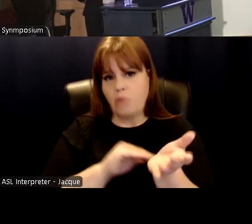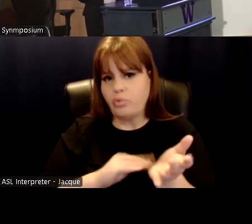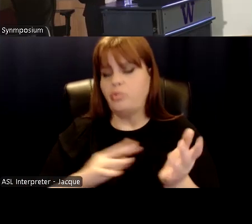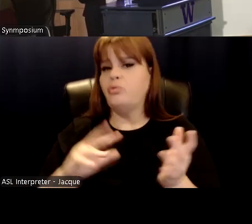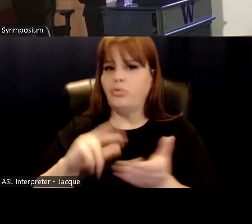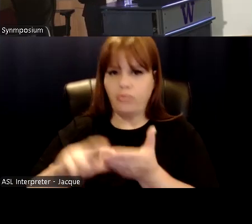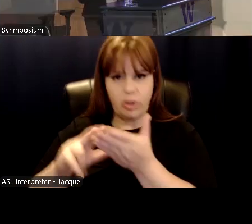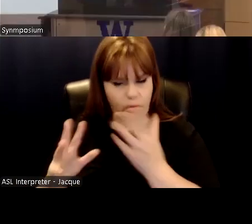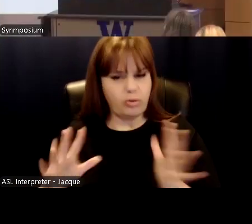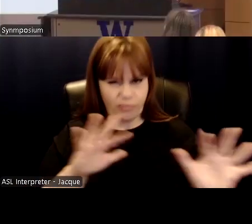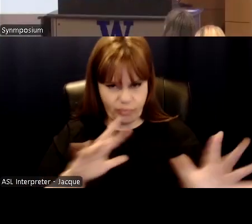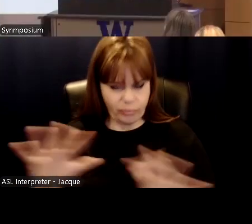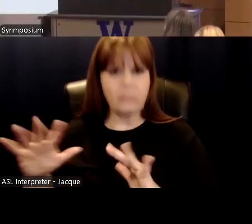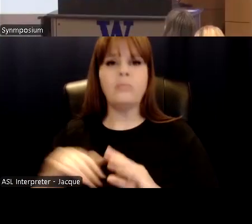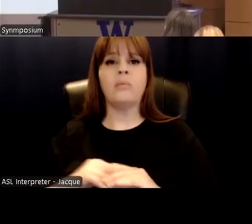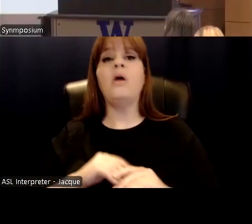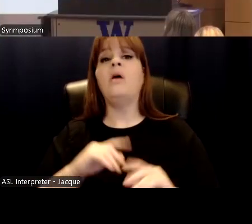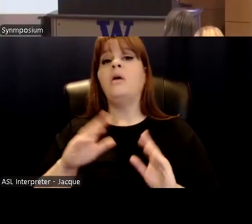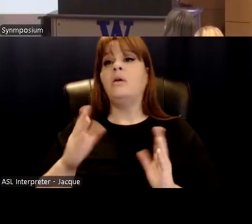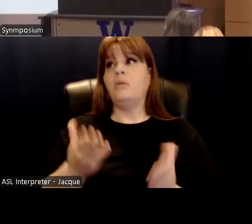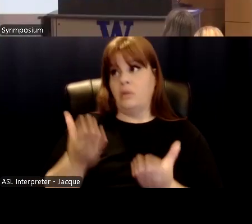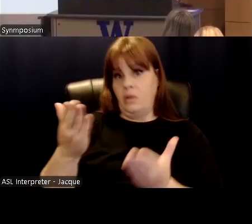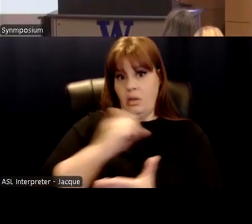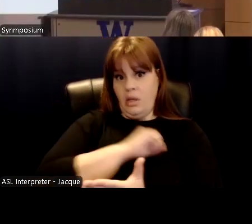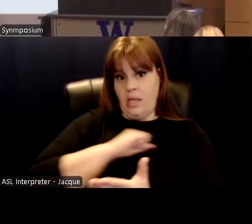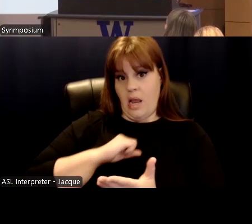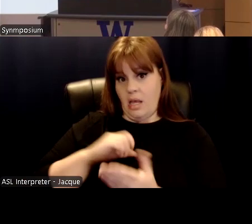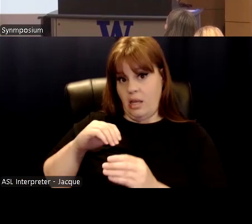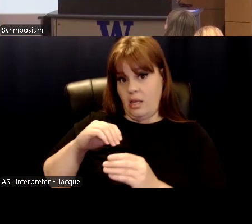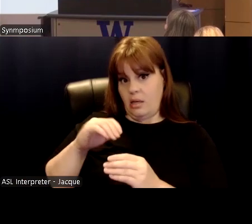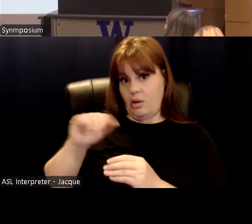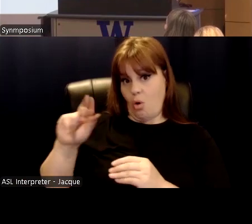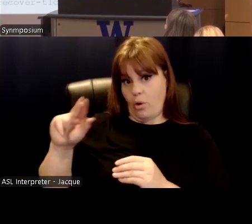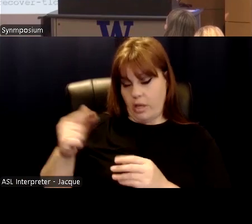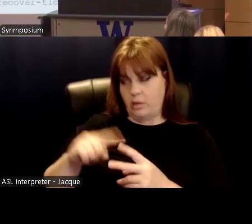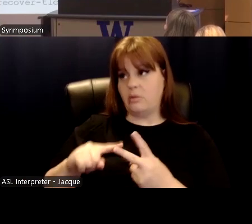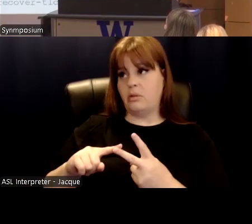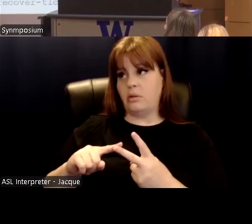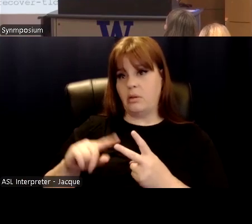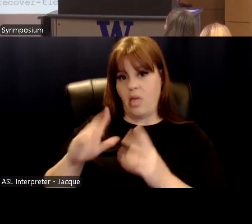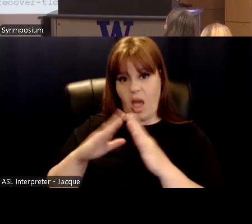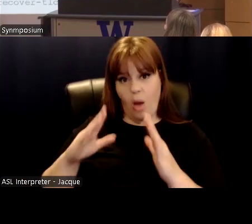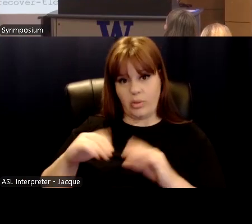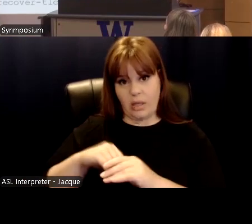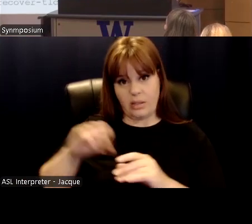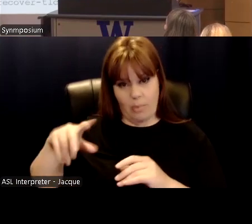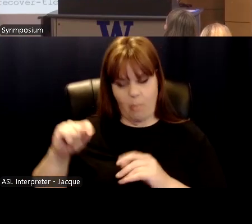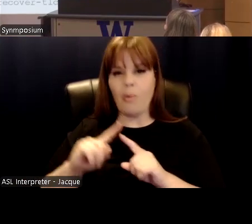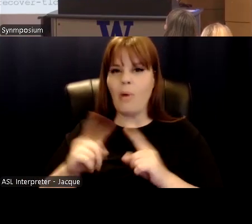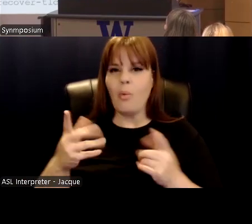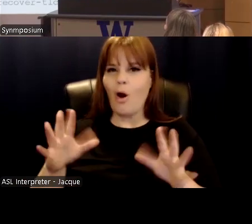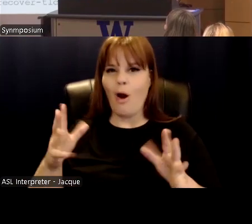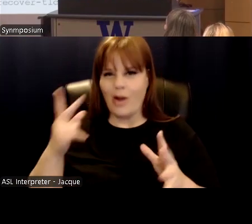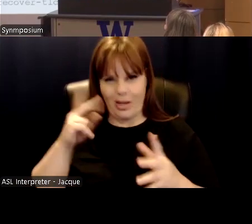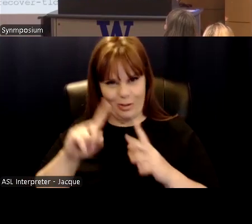This has been put forth in front of the Senate in August and in front of the House in September, but we're already starting to see downstream